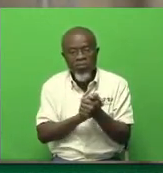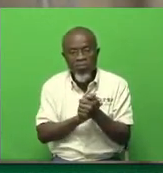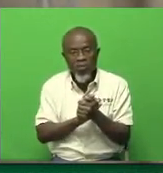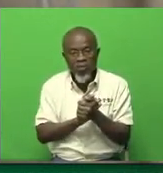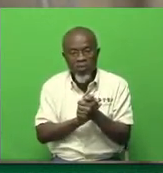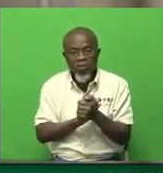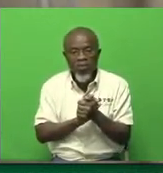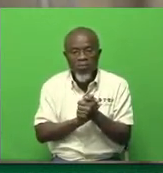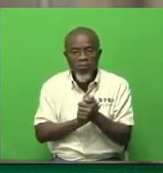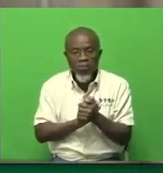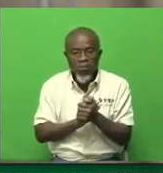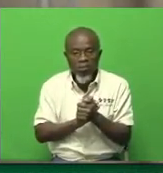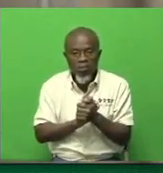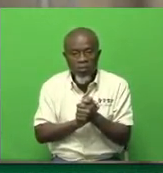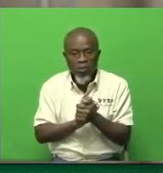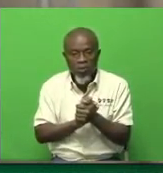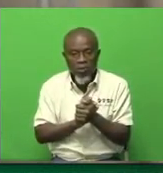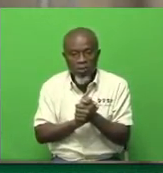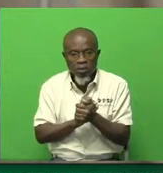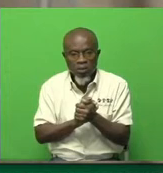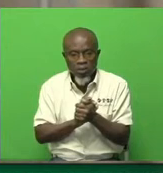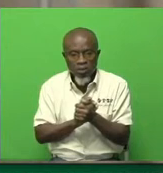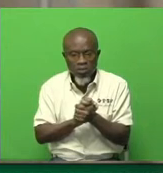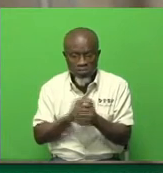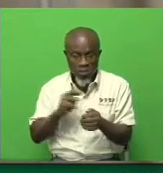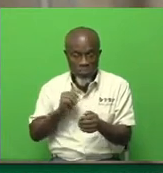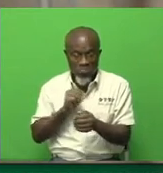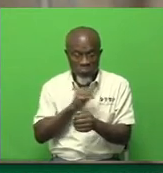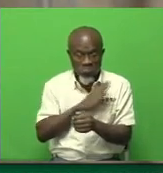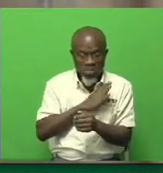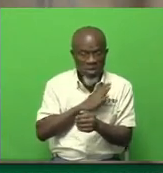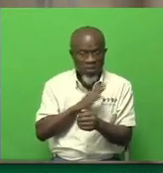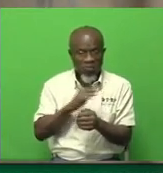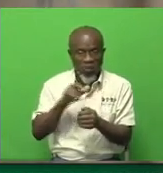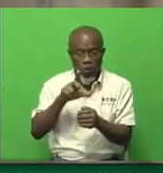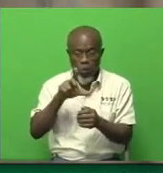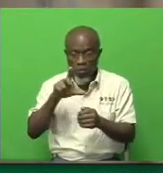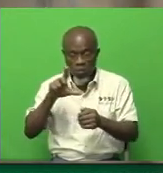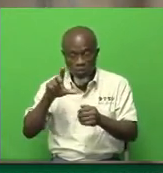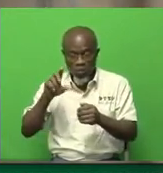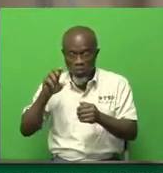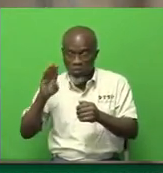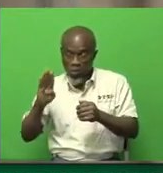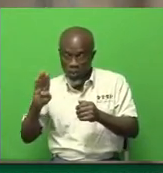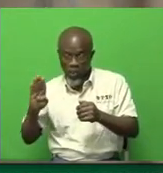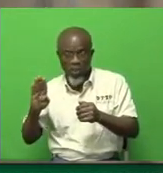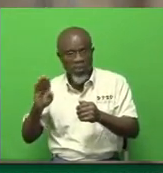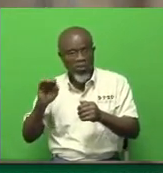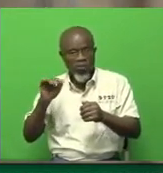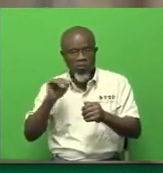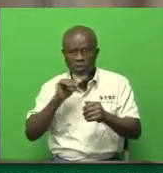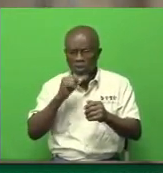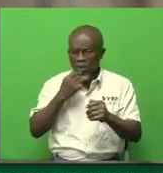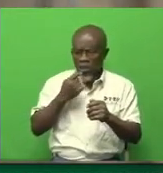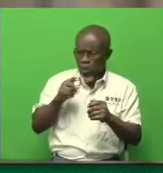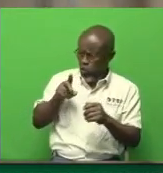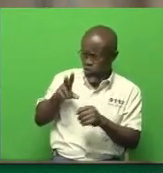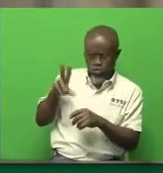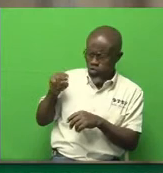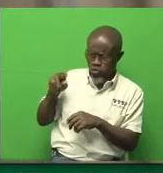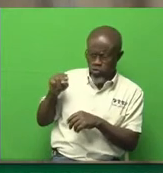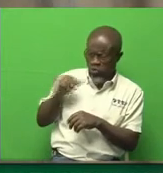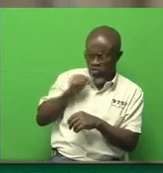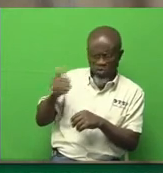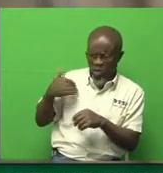did not dispute the Revelation made by the member for separia that over 2500